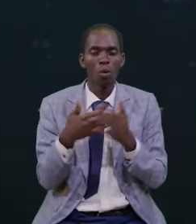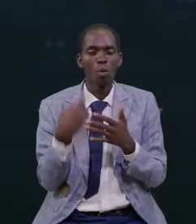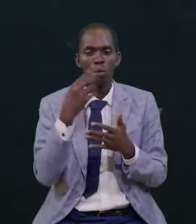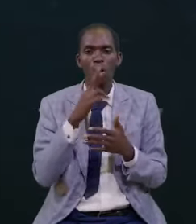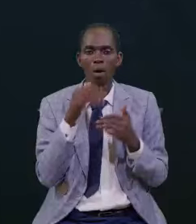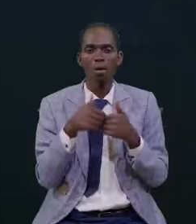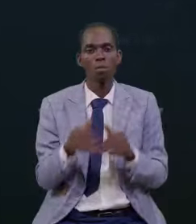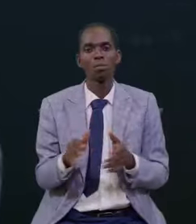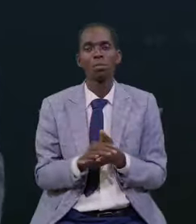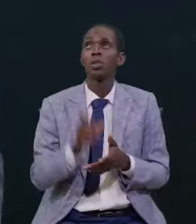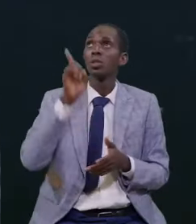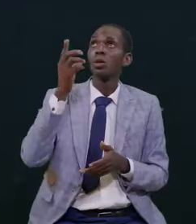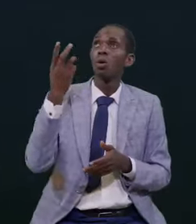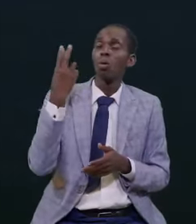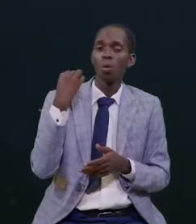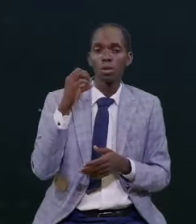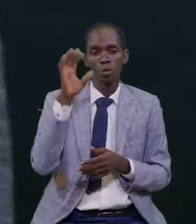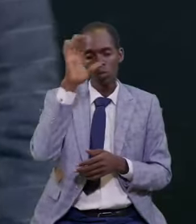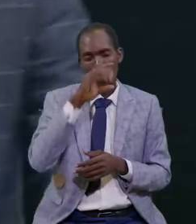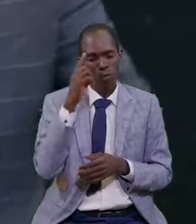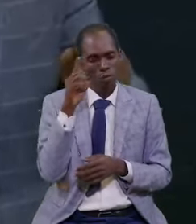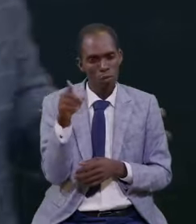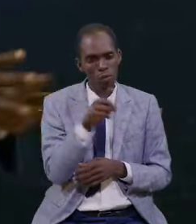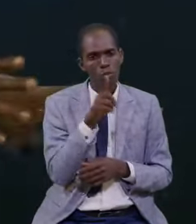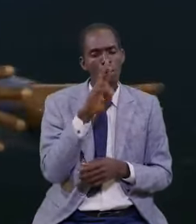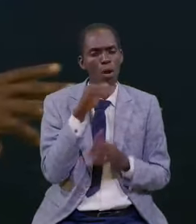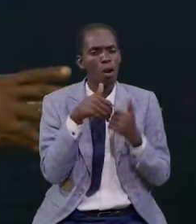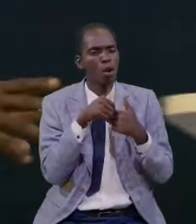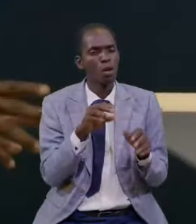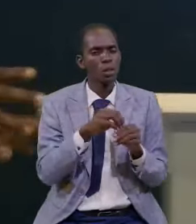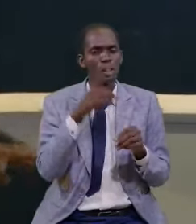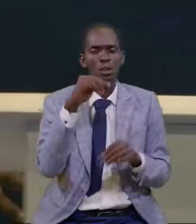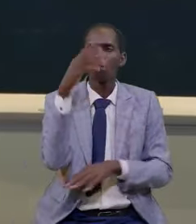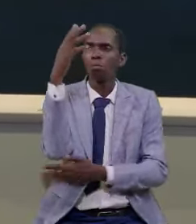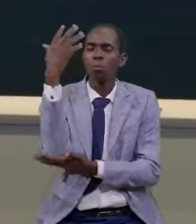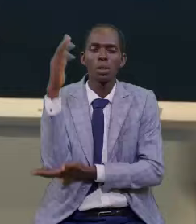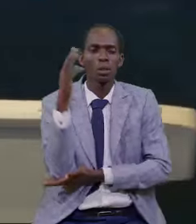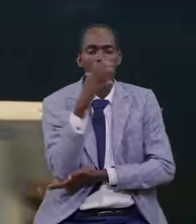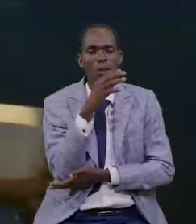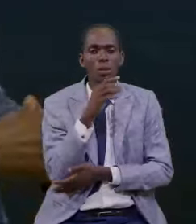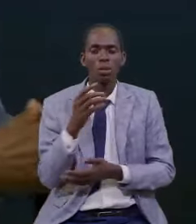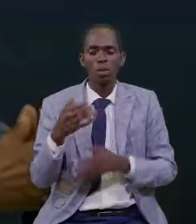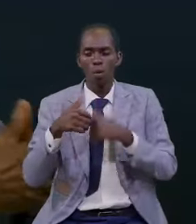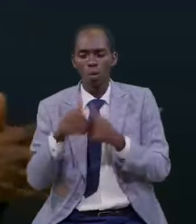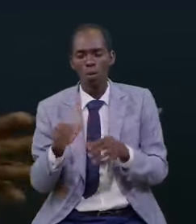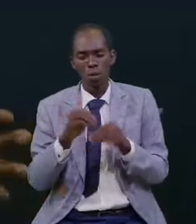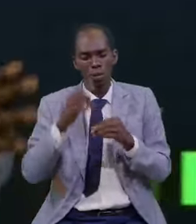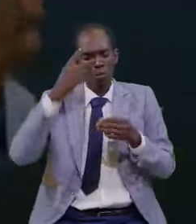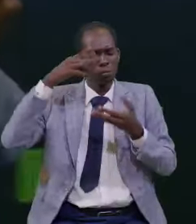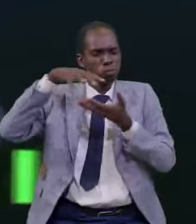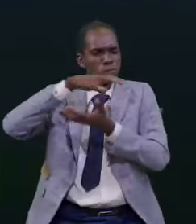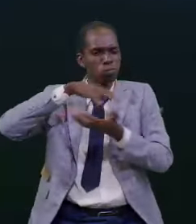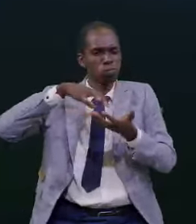you. You are lost in the jungle. You were lost in confusion. And he was looking for